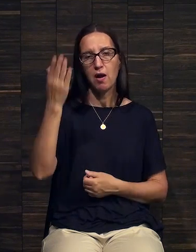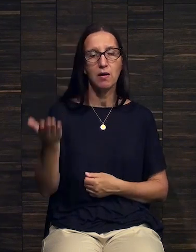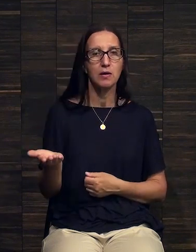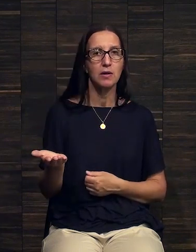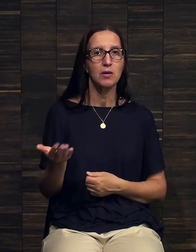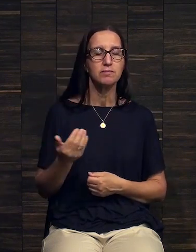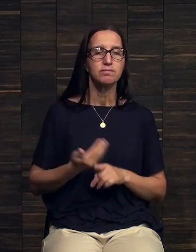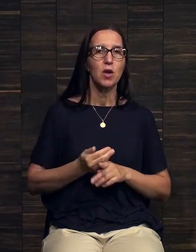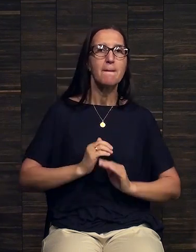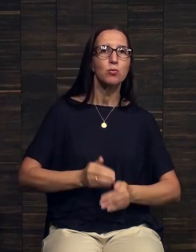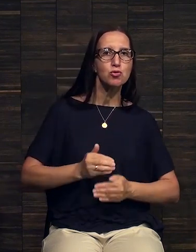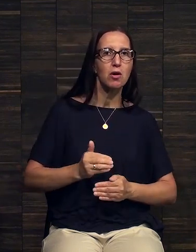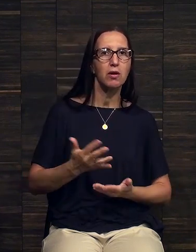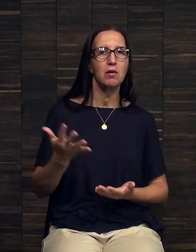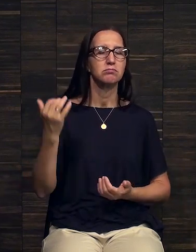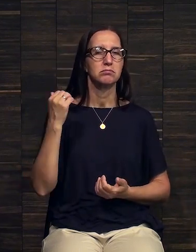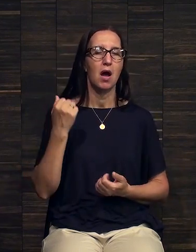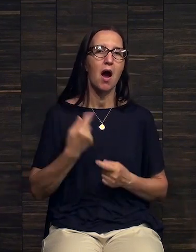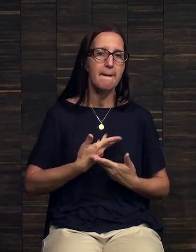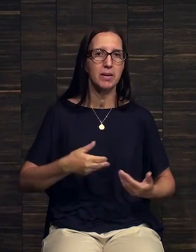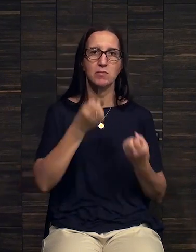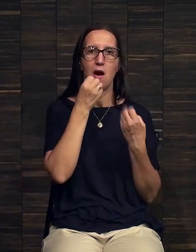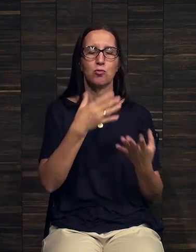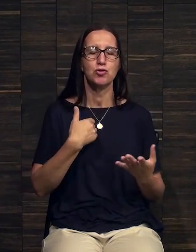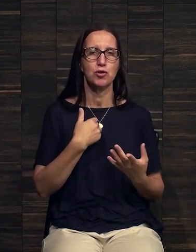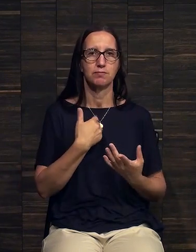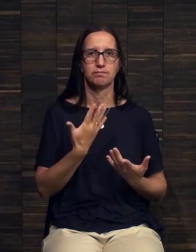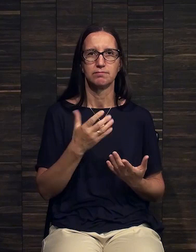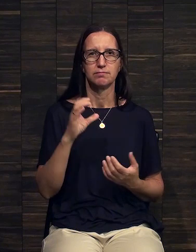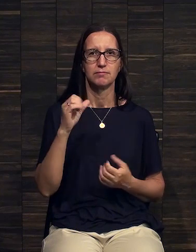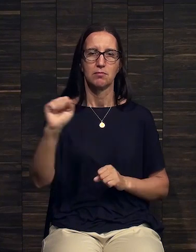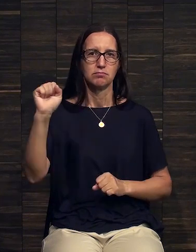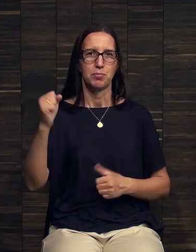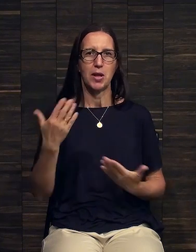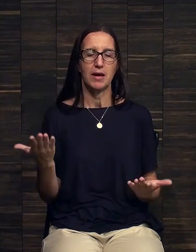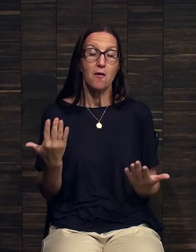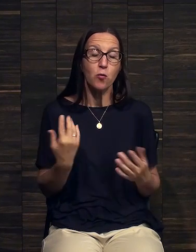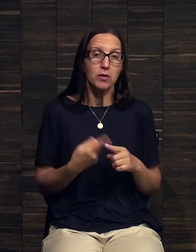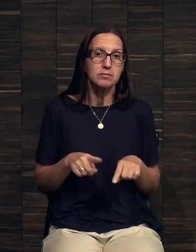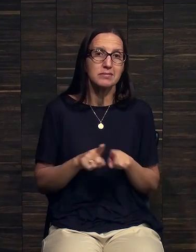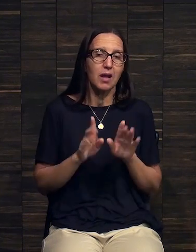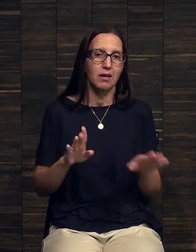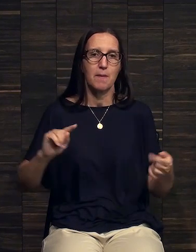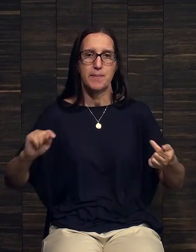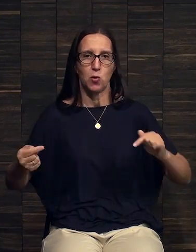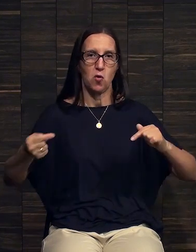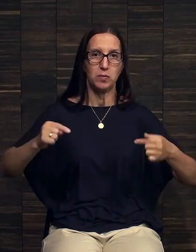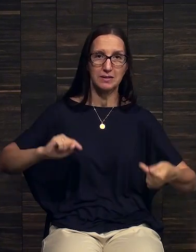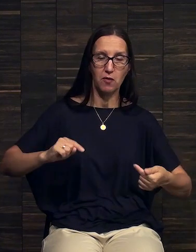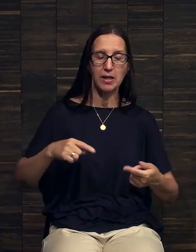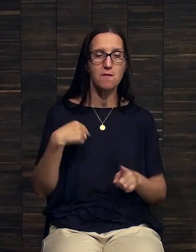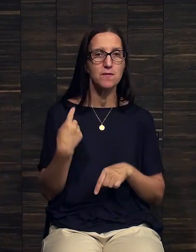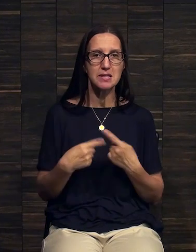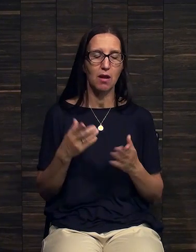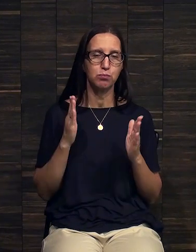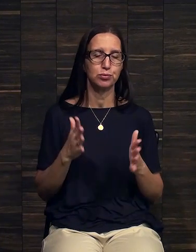good. And the capitalist is the enemy, and we are the workers, we